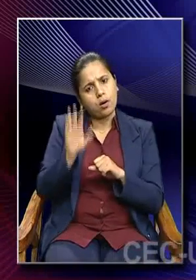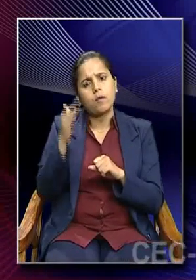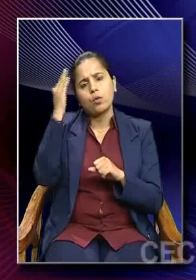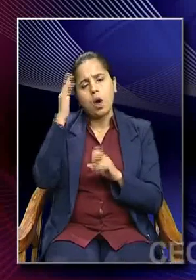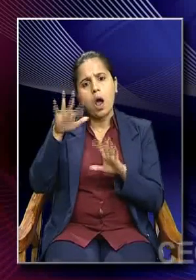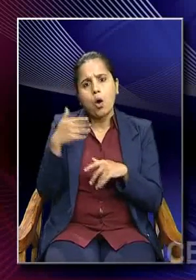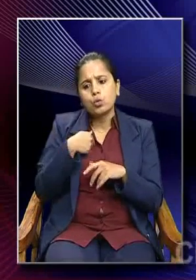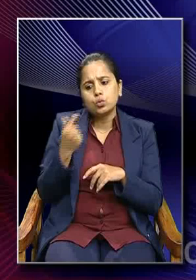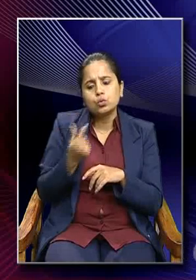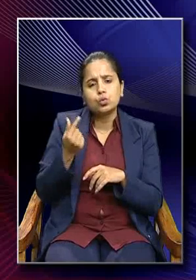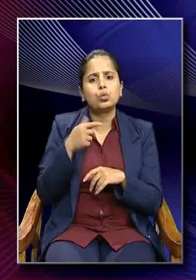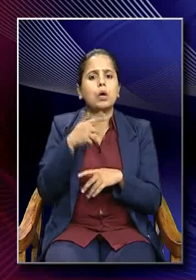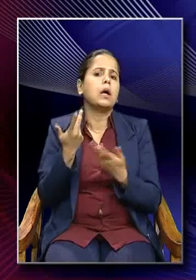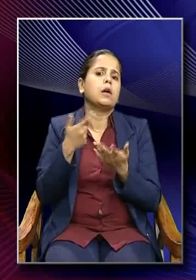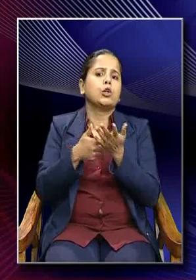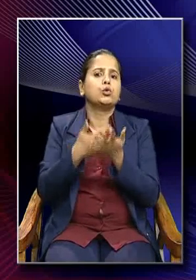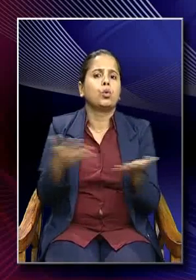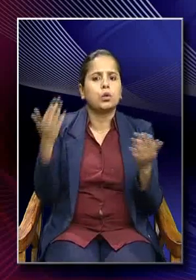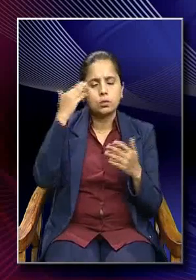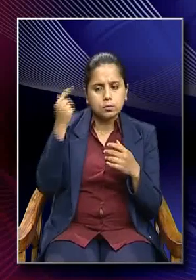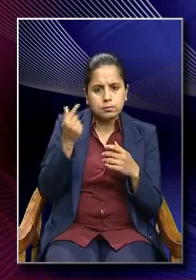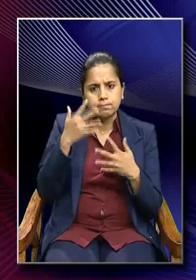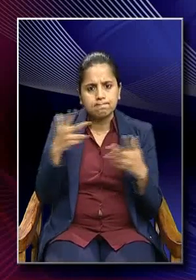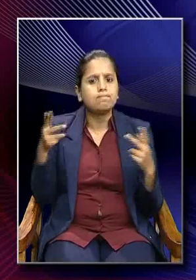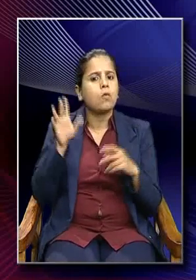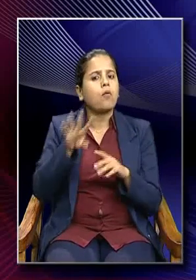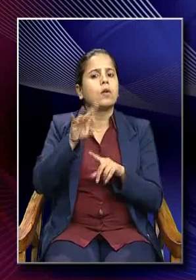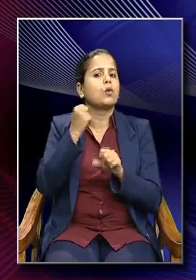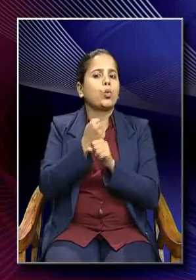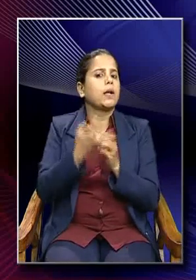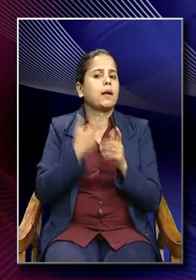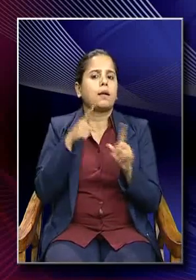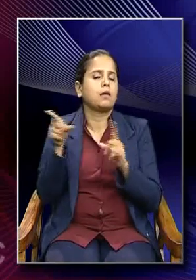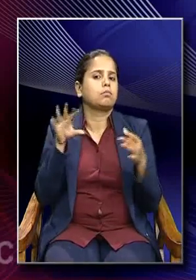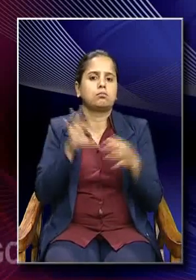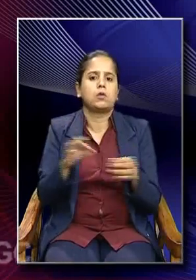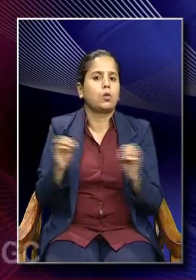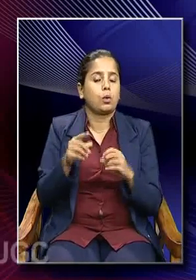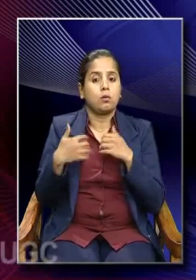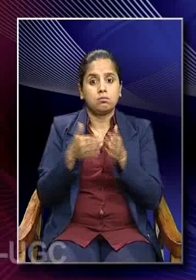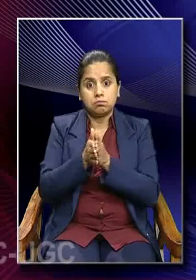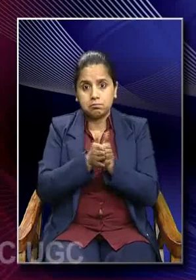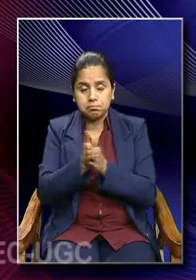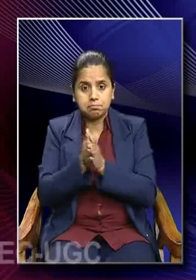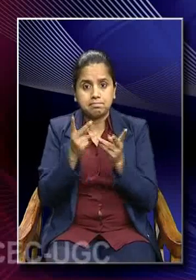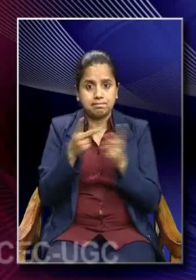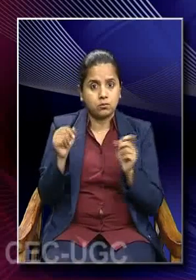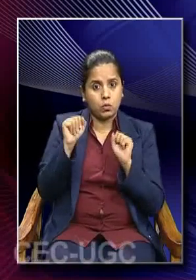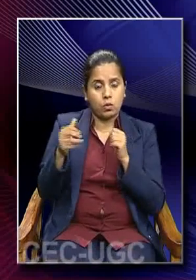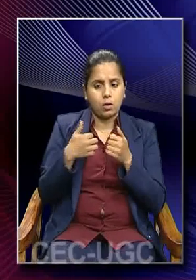systems which they're functioning and they do not bring to the grid. So the motivation and